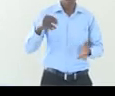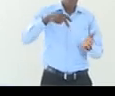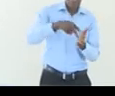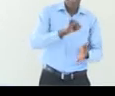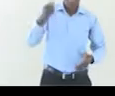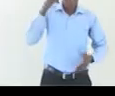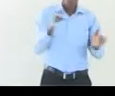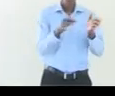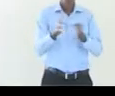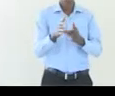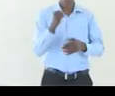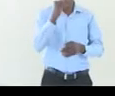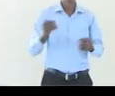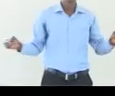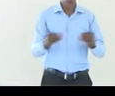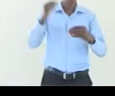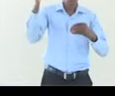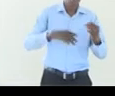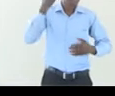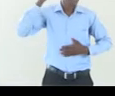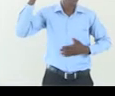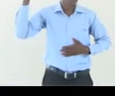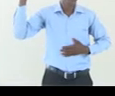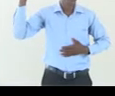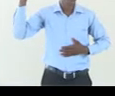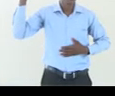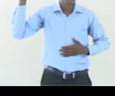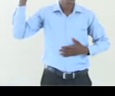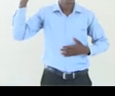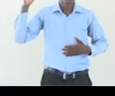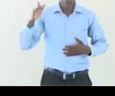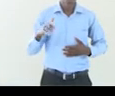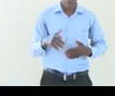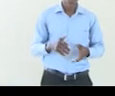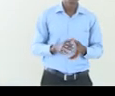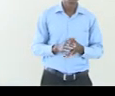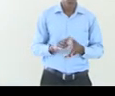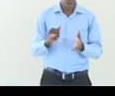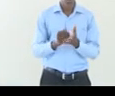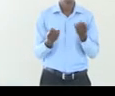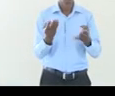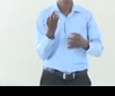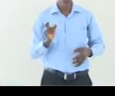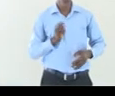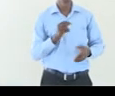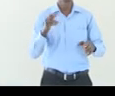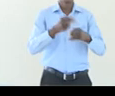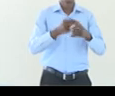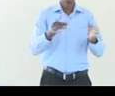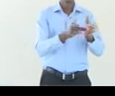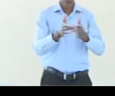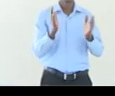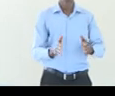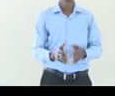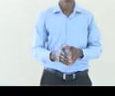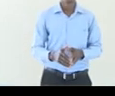up for Jesus requires the grace of courage. One, courage to speak and live out the truth in an environment of widespread falsehood.